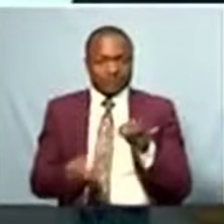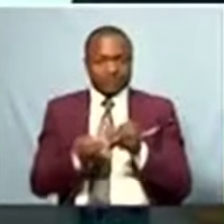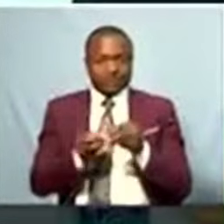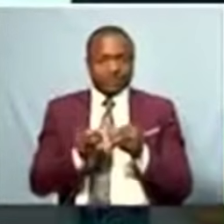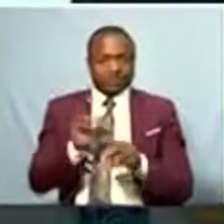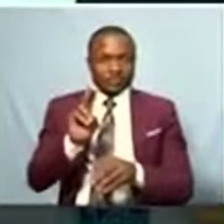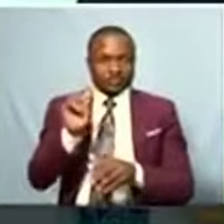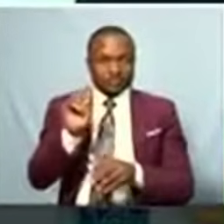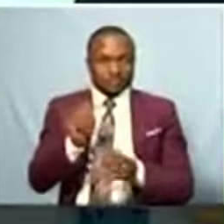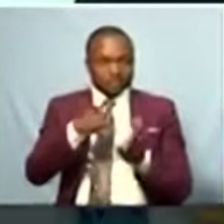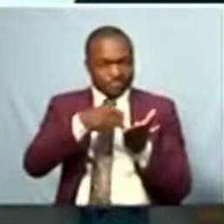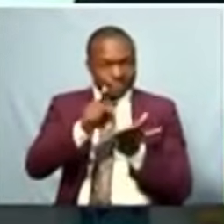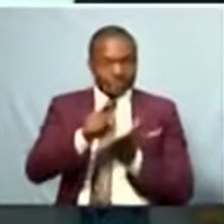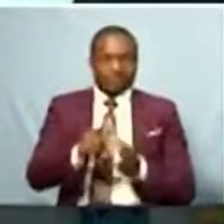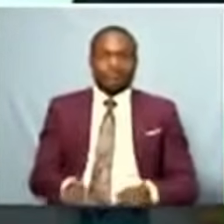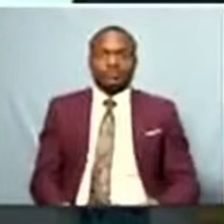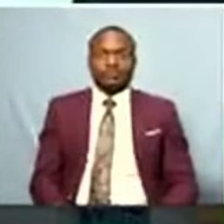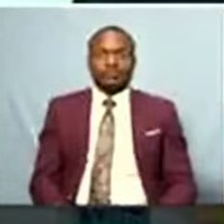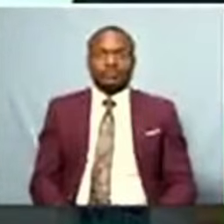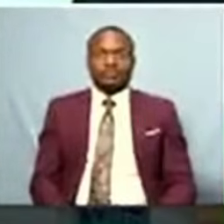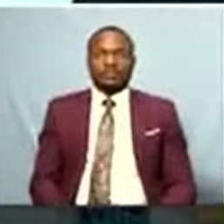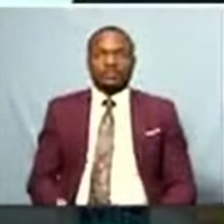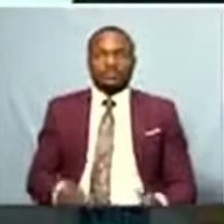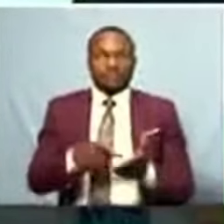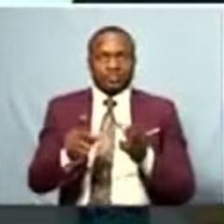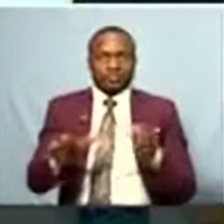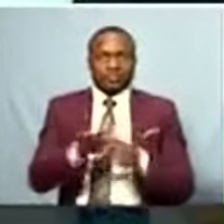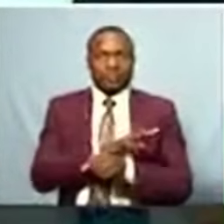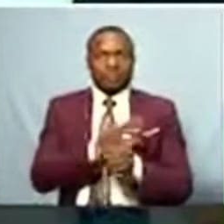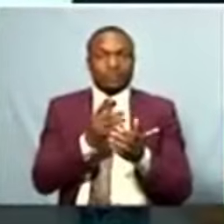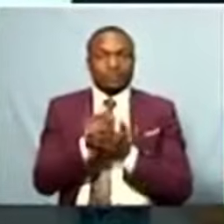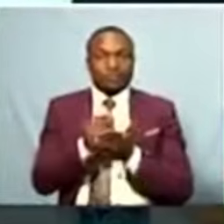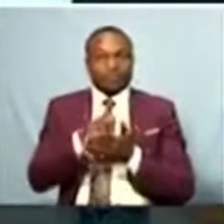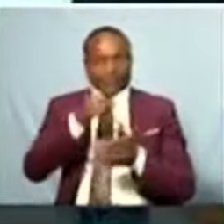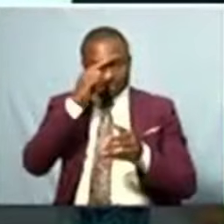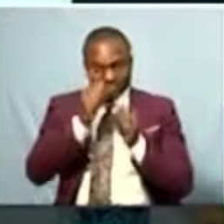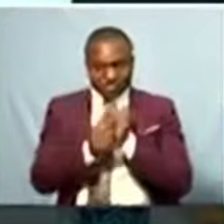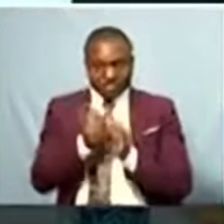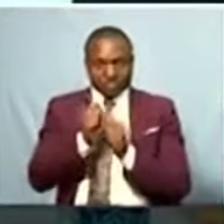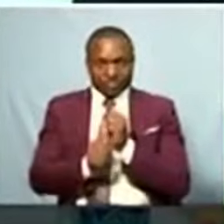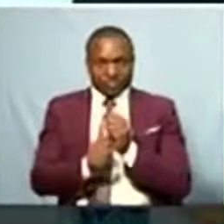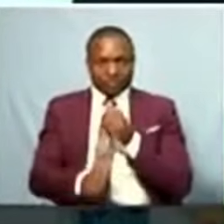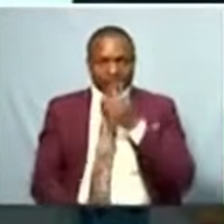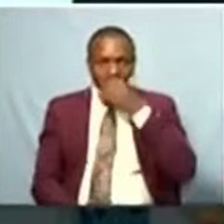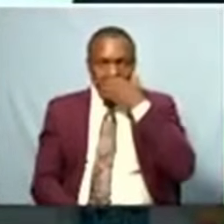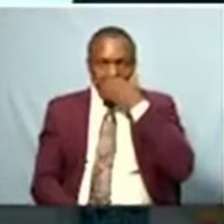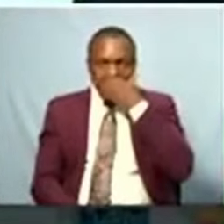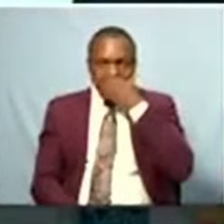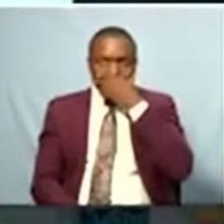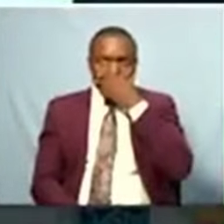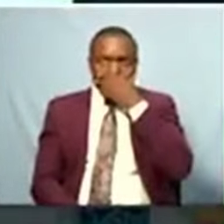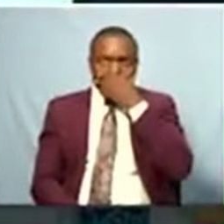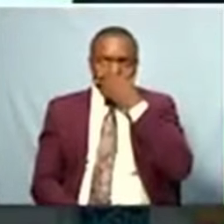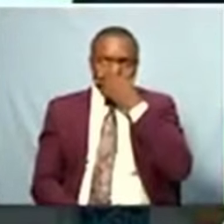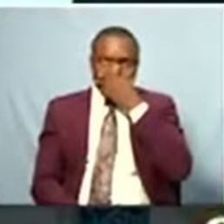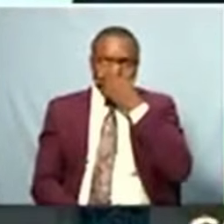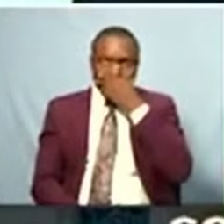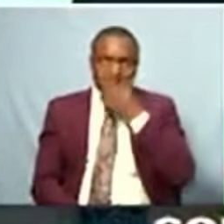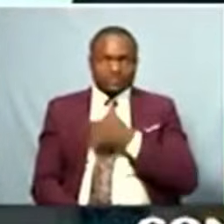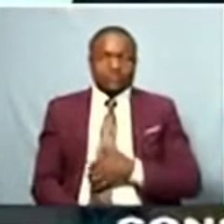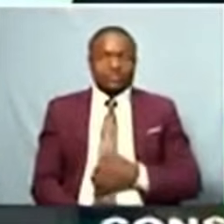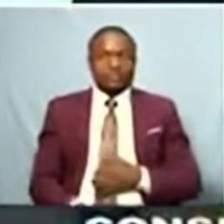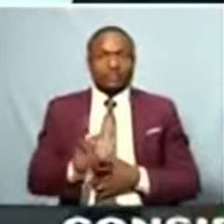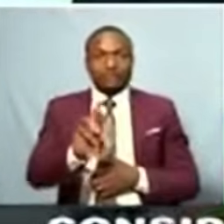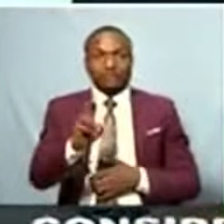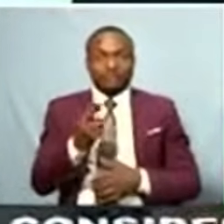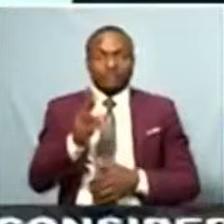So when paying them, we paid the full amount because we catered for the $4 million. So we intend to recover